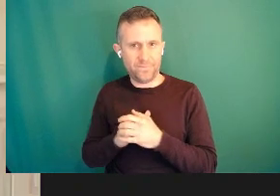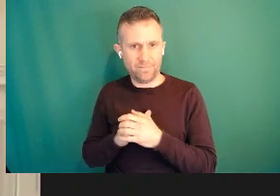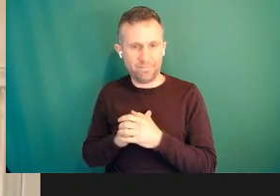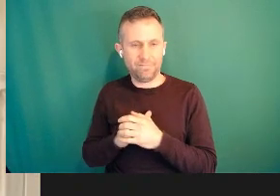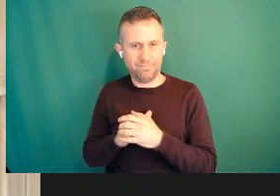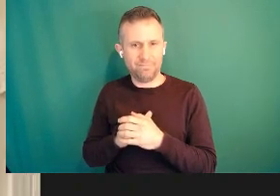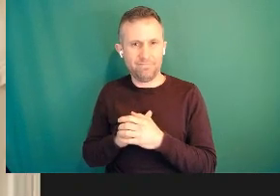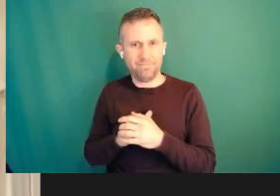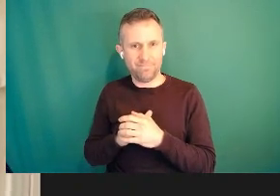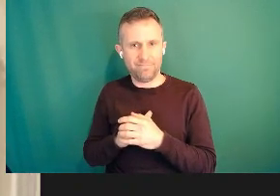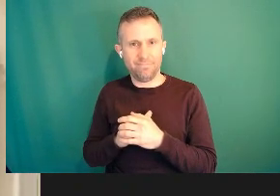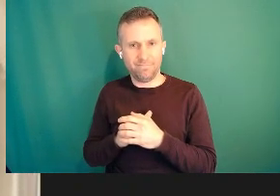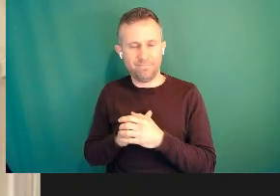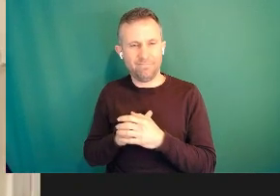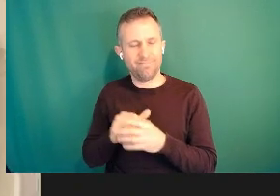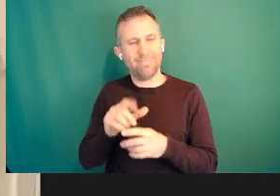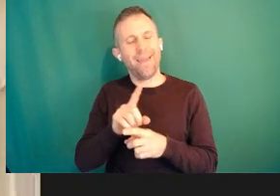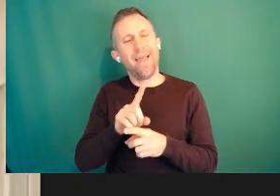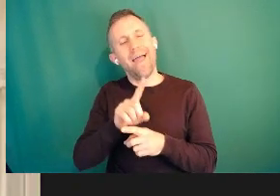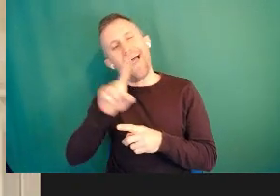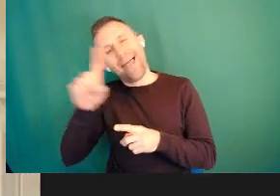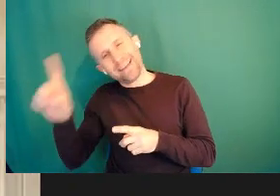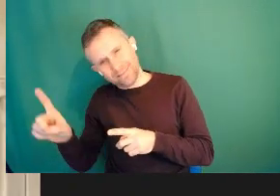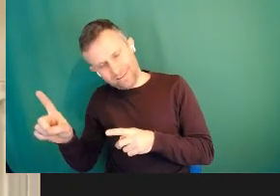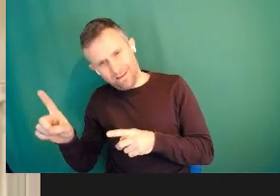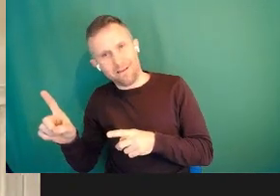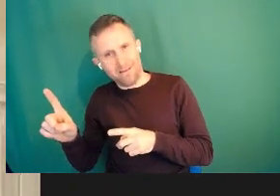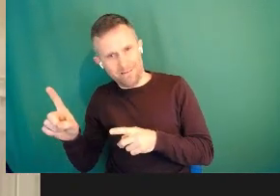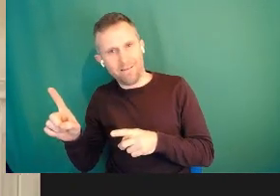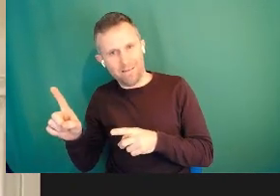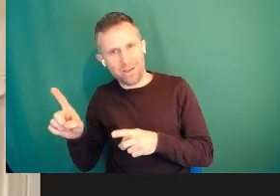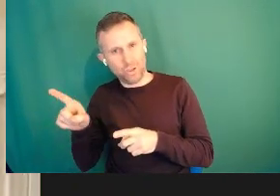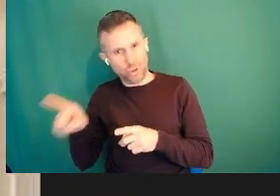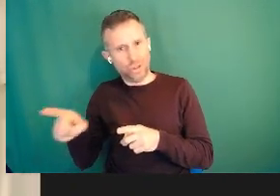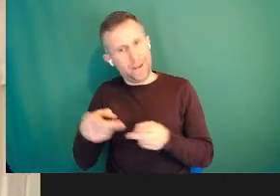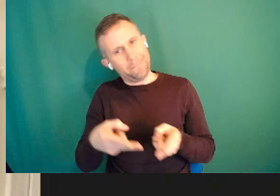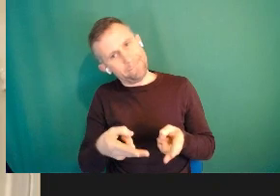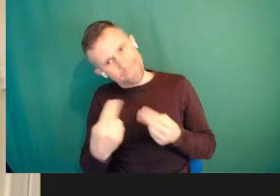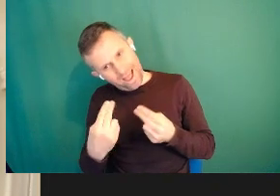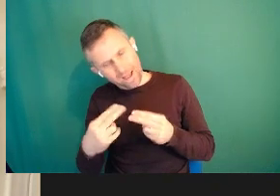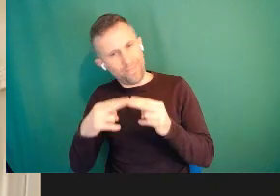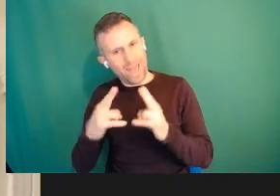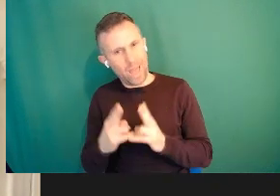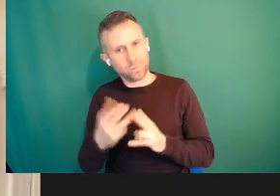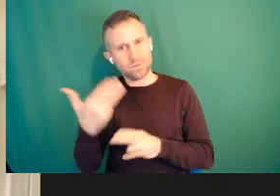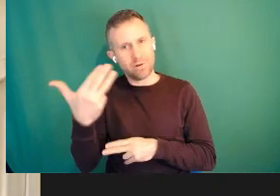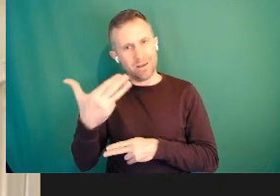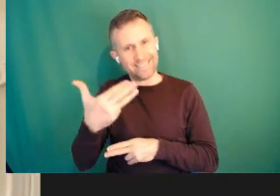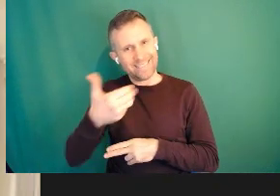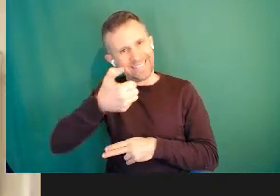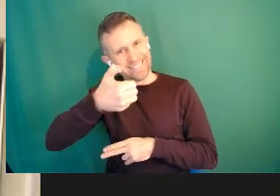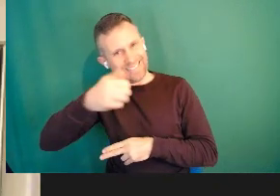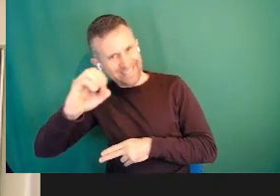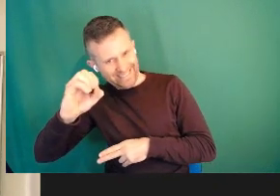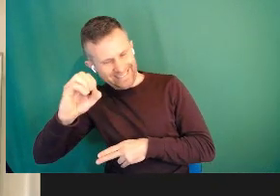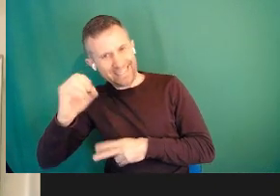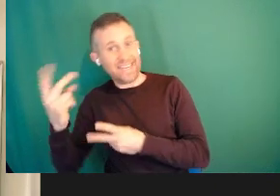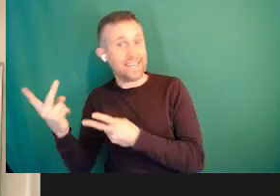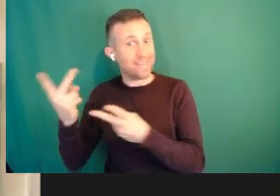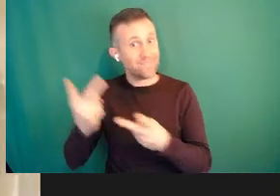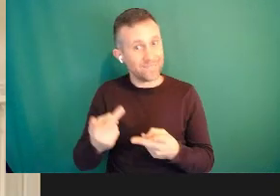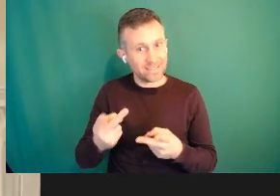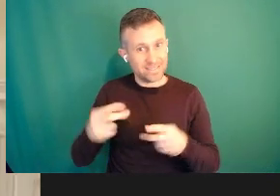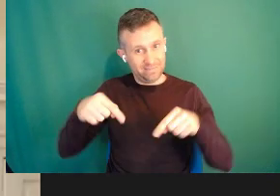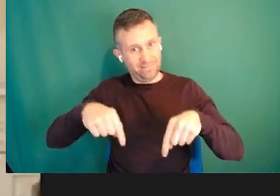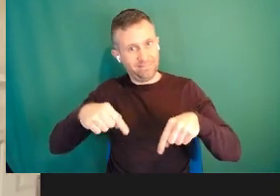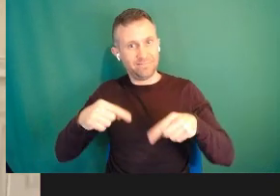weekend. And she was very much patron to the village. So she would go and she was patron of the local theatre